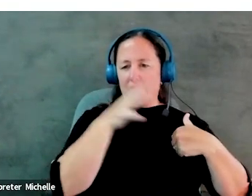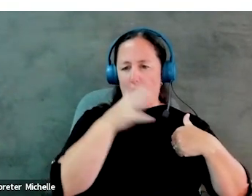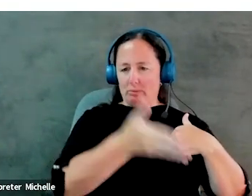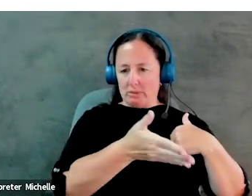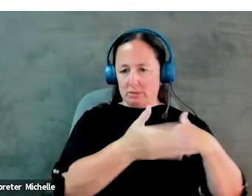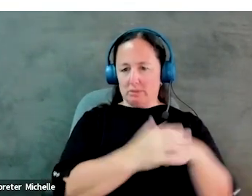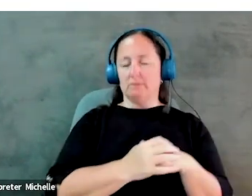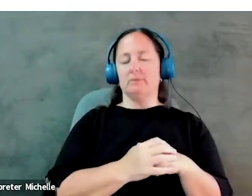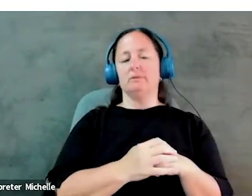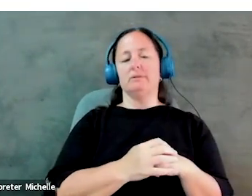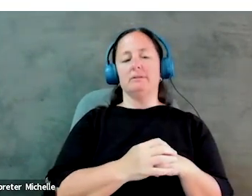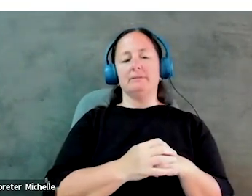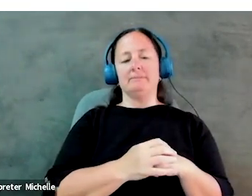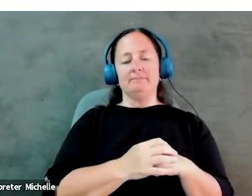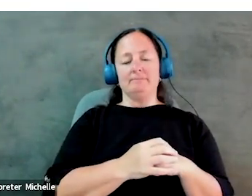our farms.